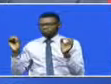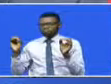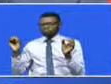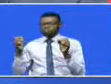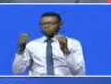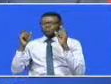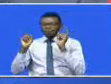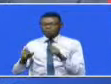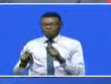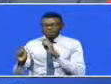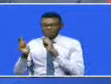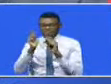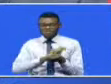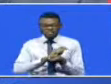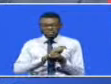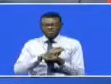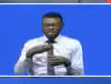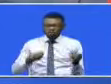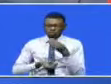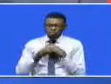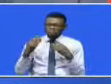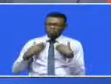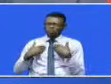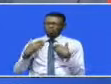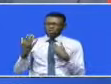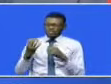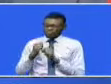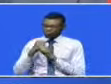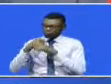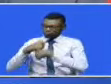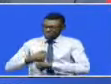a productive economy. Okay.